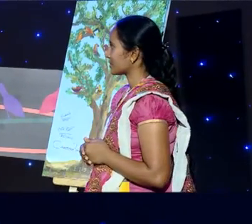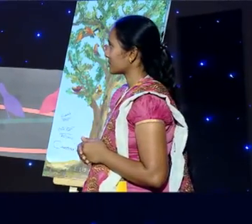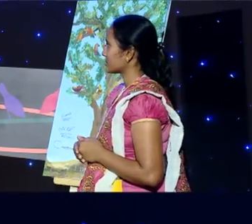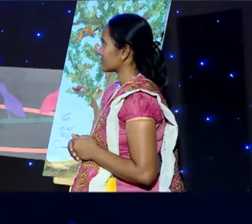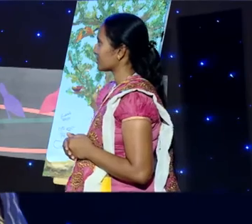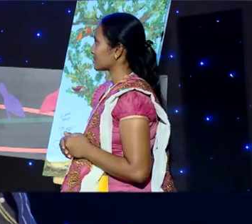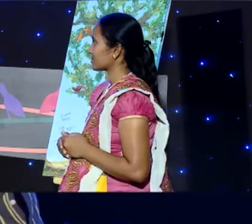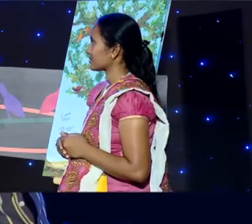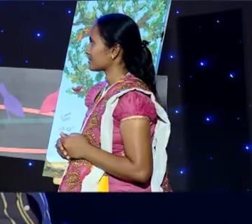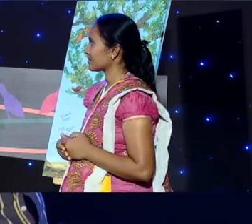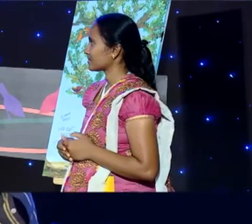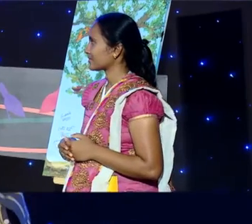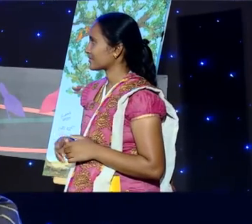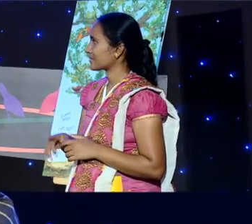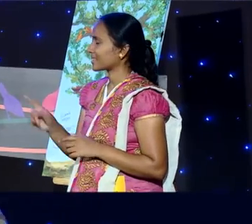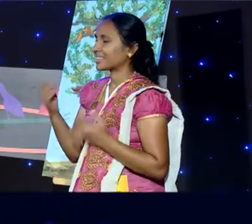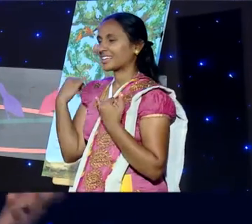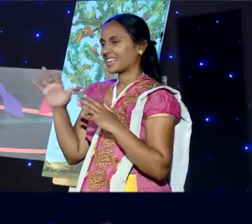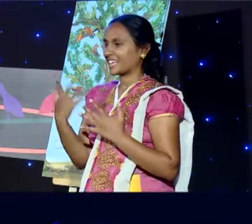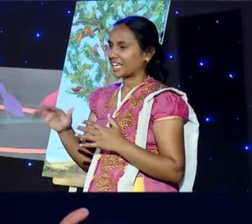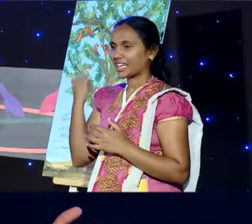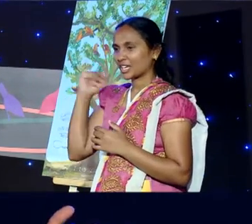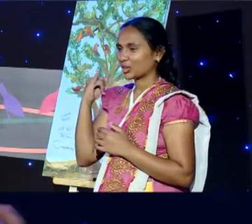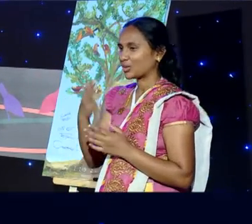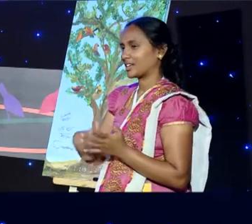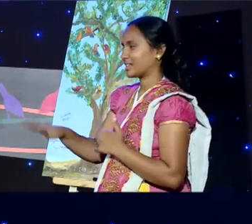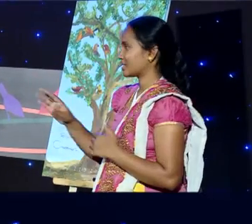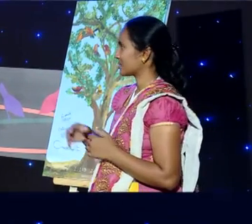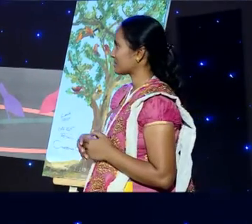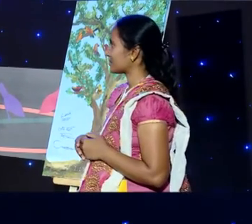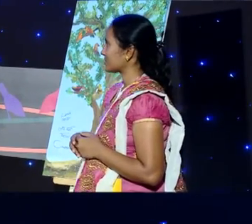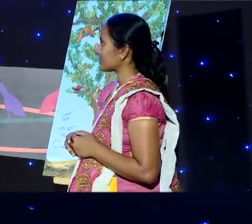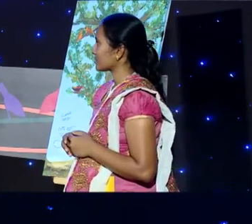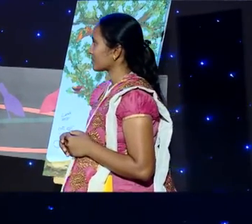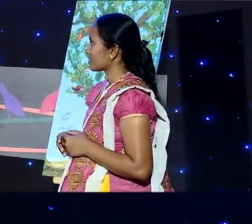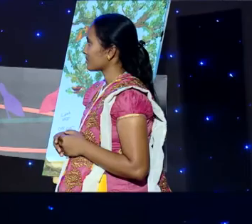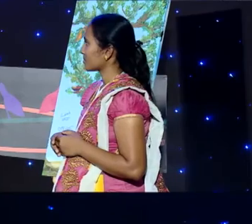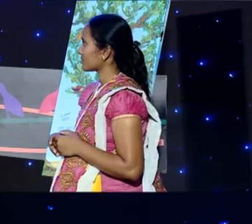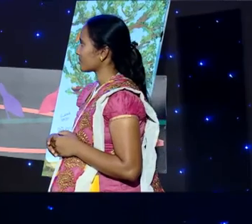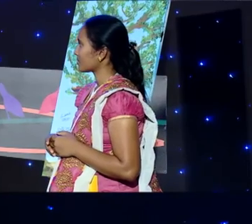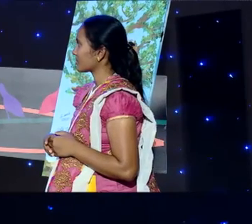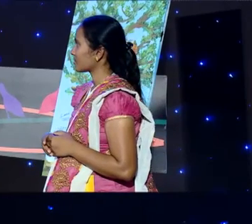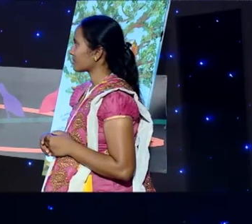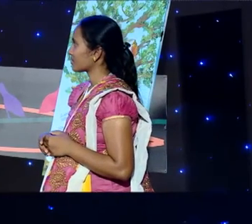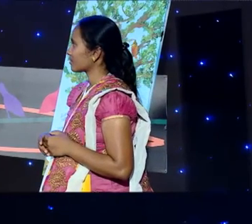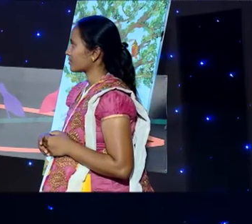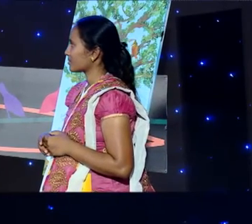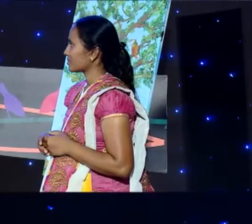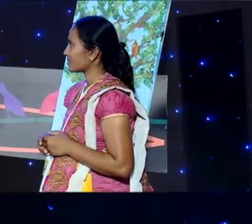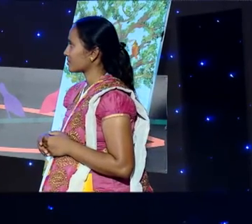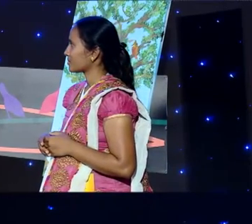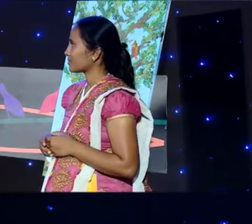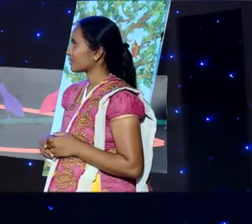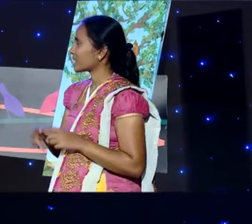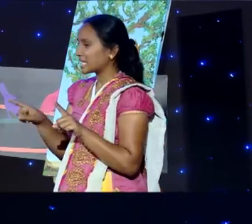were, he's completely turning red, pink, and purple. You know, he's like, who are these people? It was the same, it's just in a space of generosity, totally